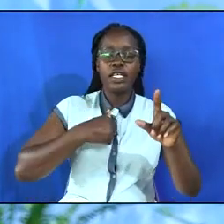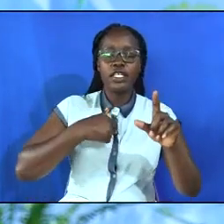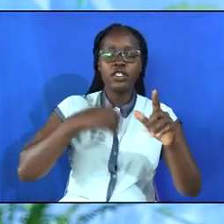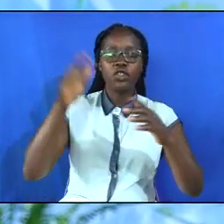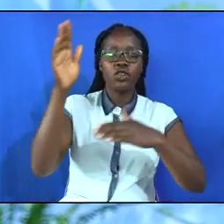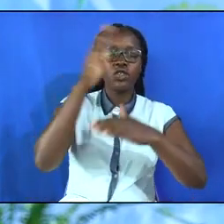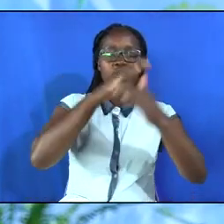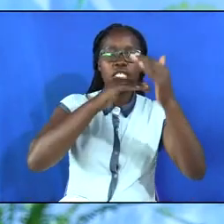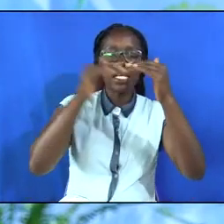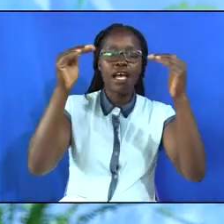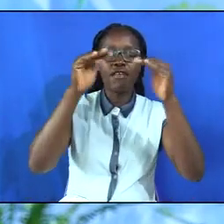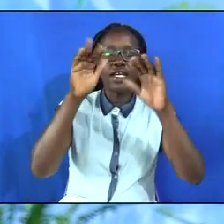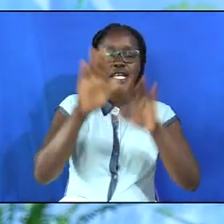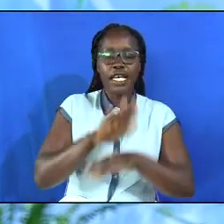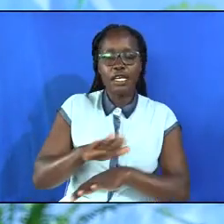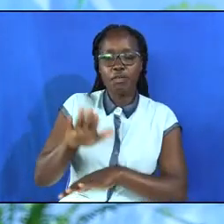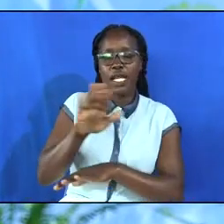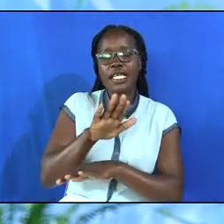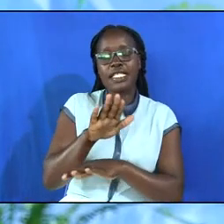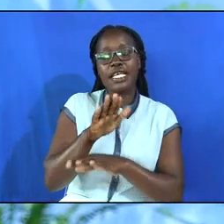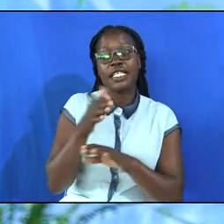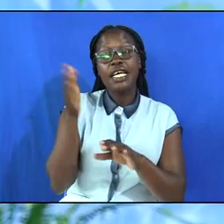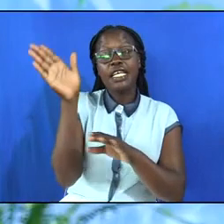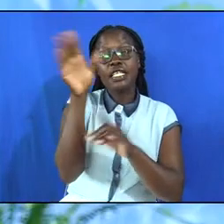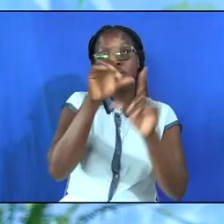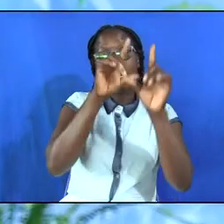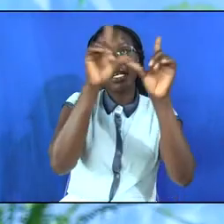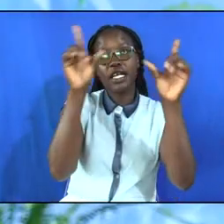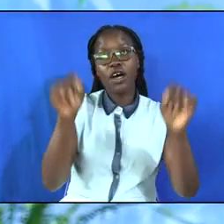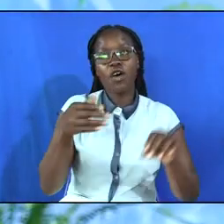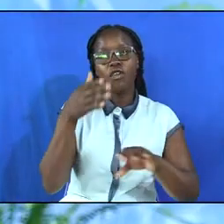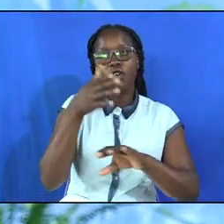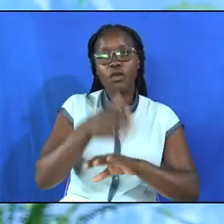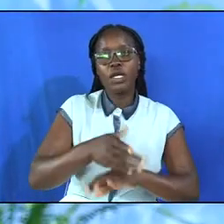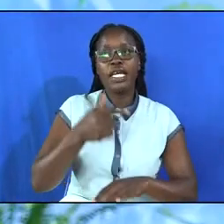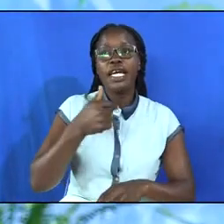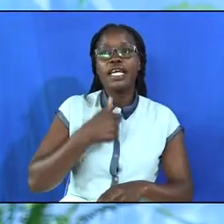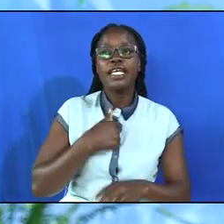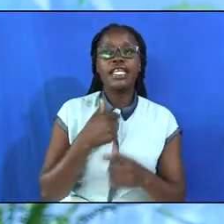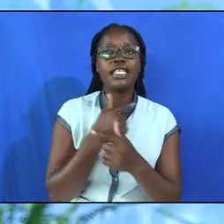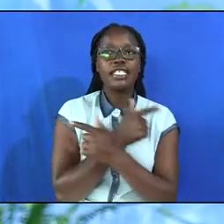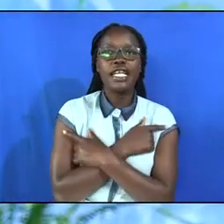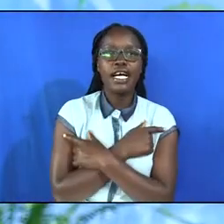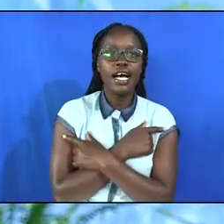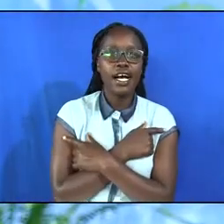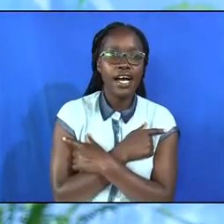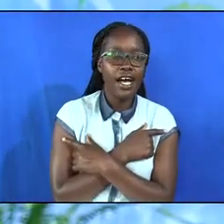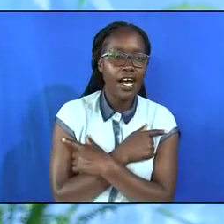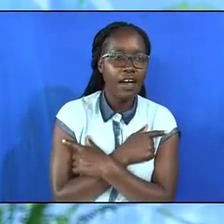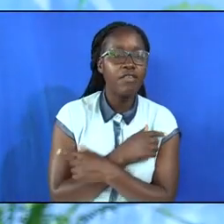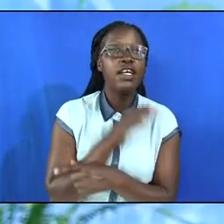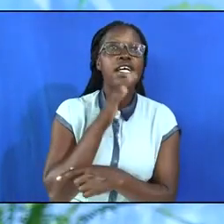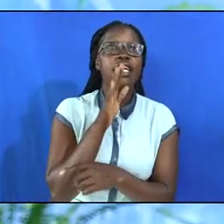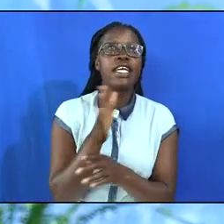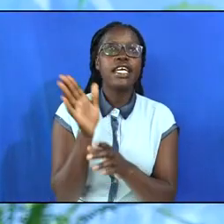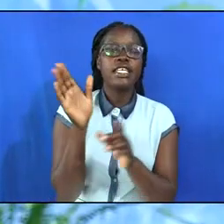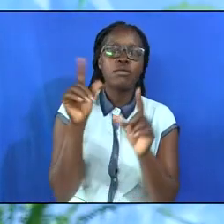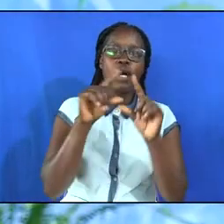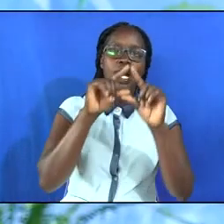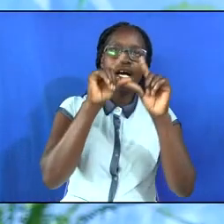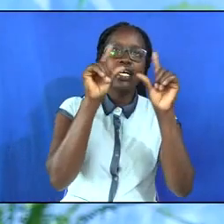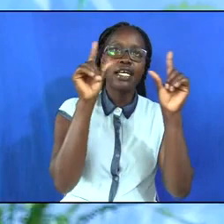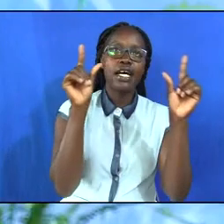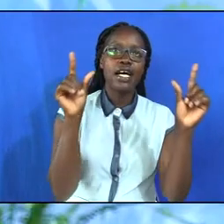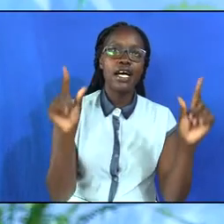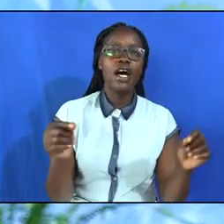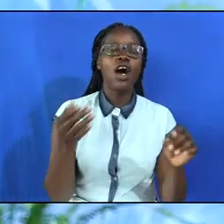me up into heavenly places. His banner over me is love.